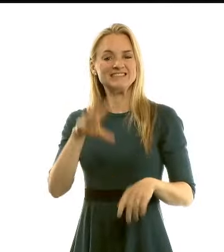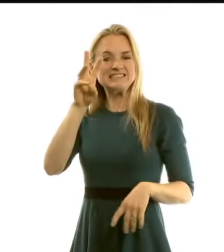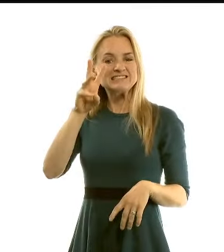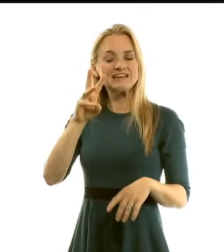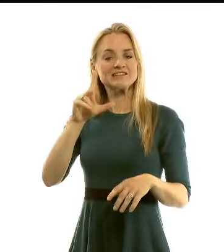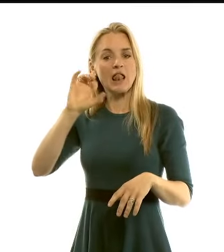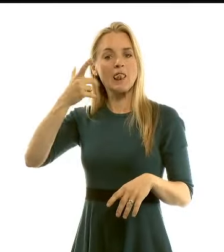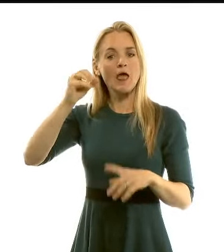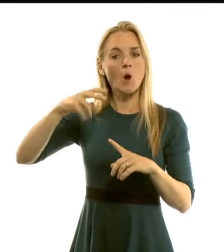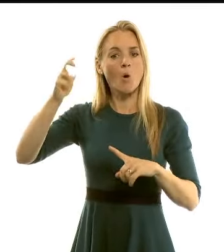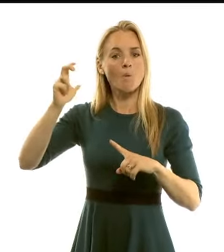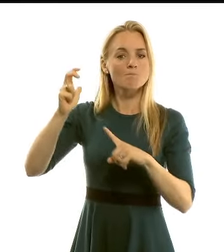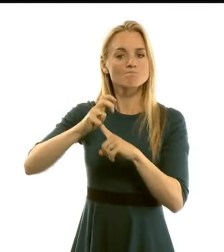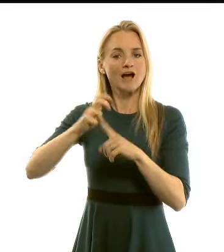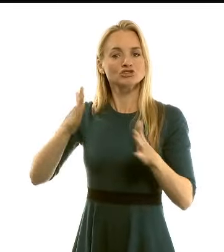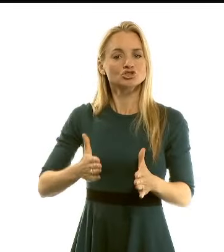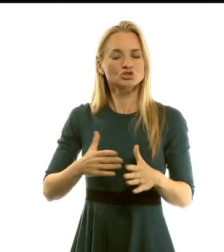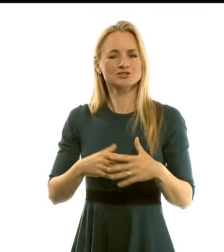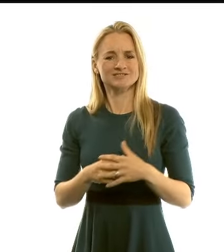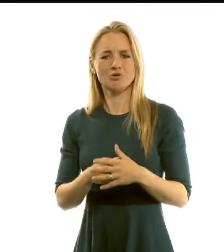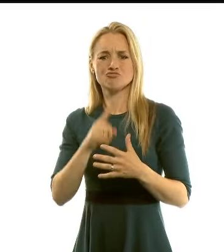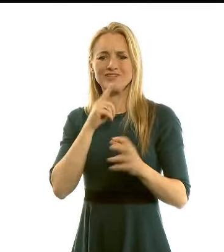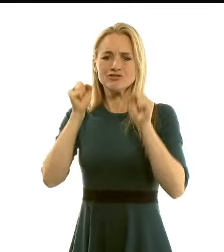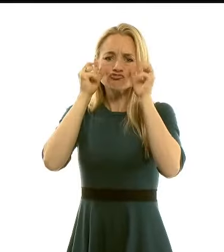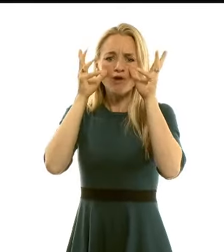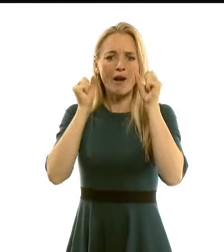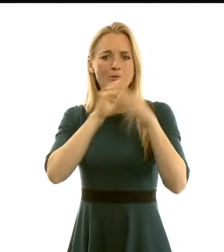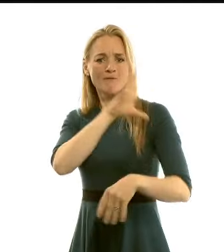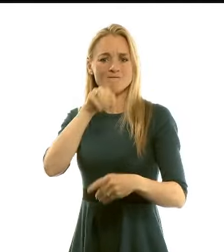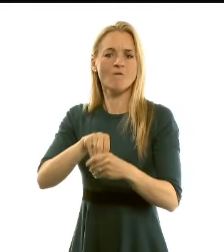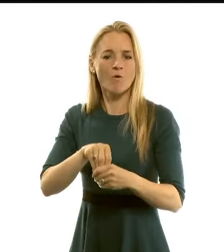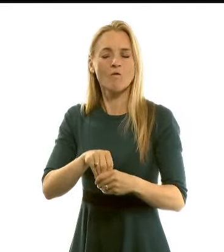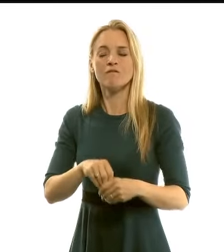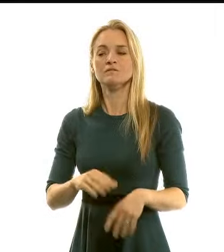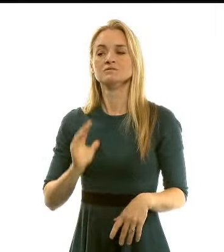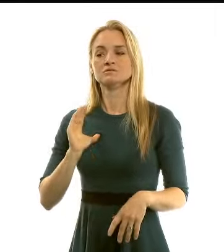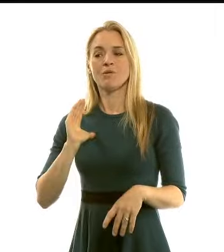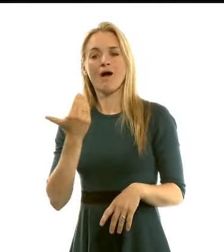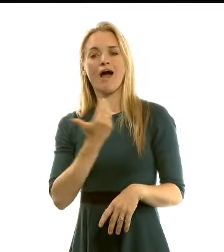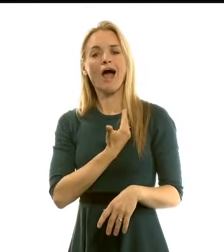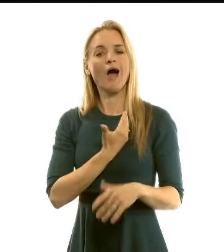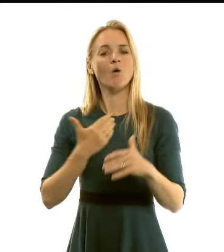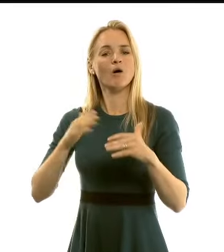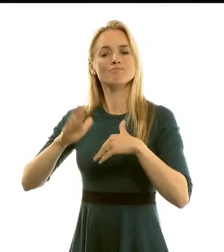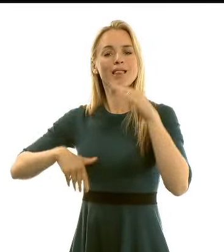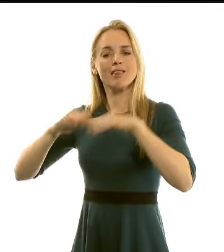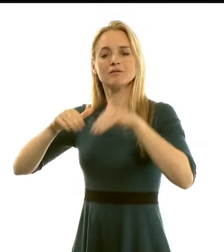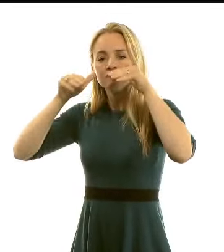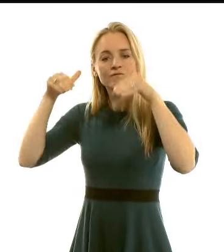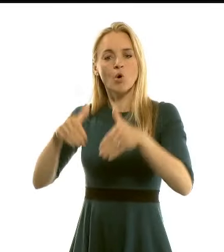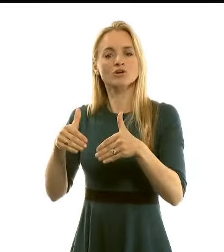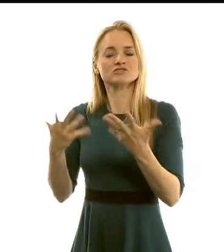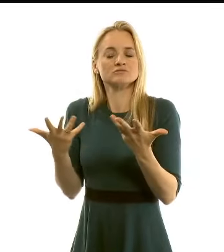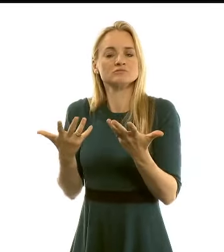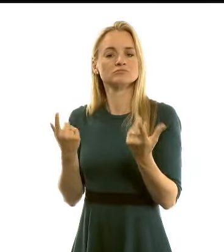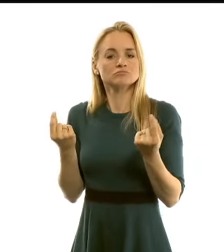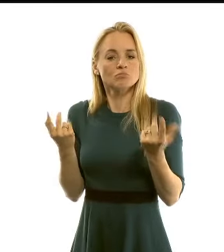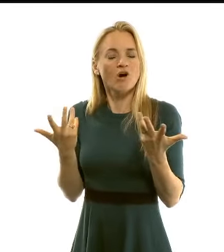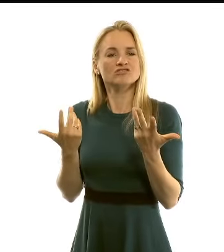it's incredible. Like, we're honored to be here. So our build was really just about inclusion and ensuring that everybody around the world can